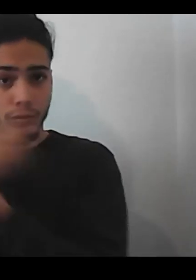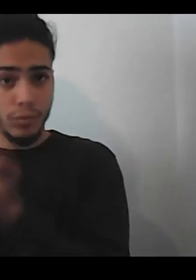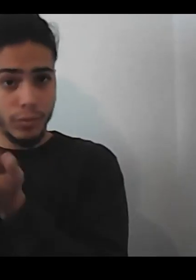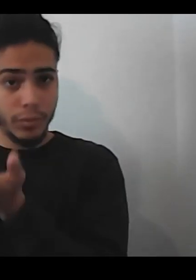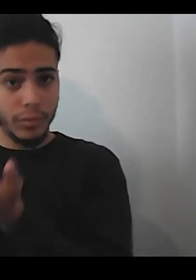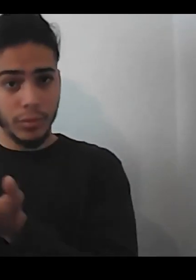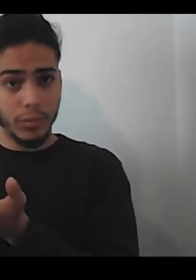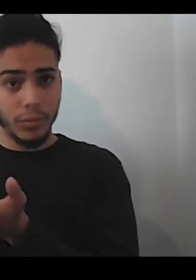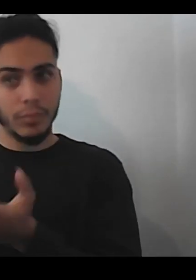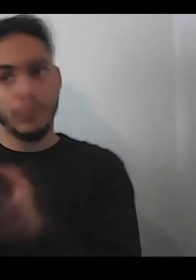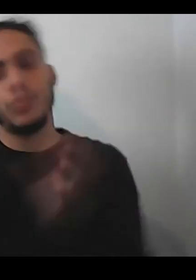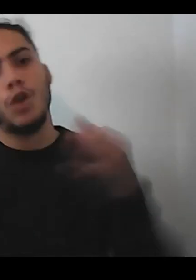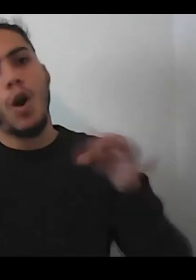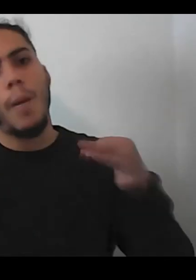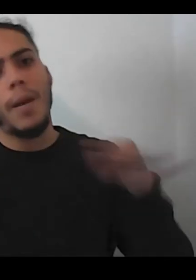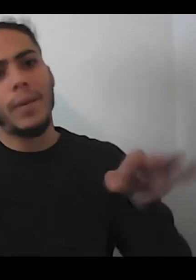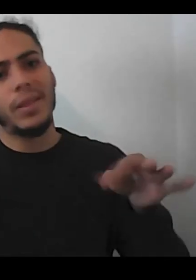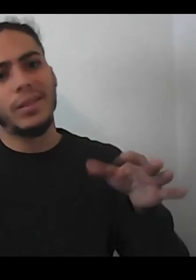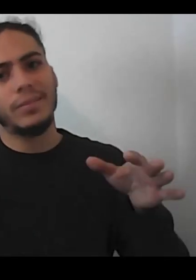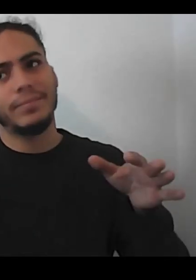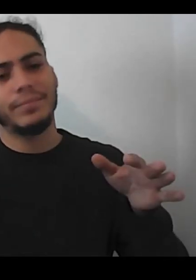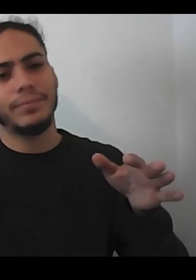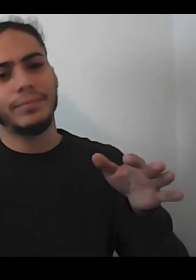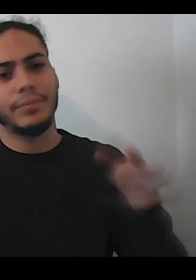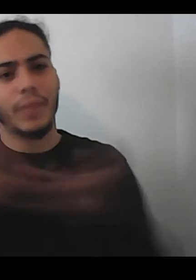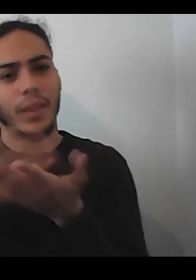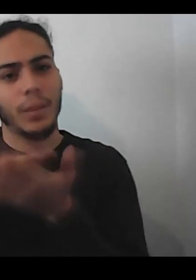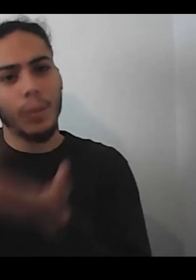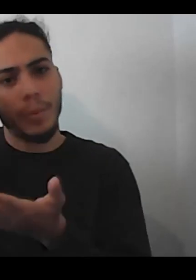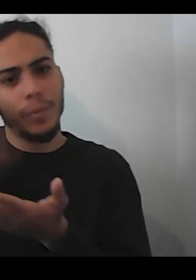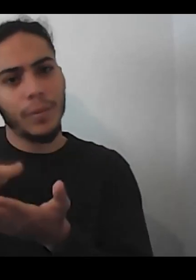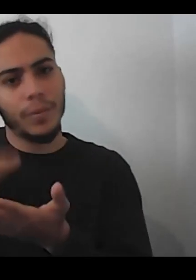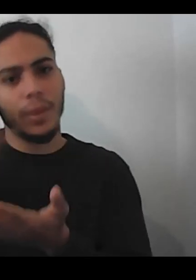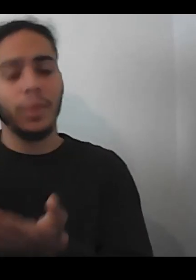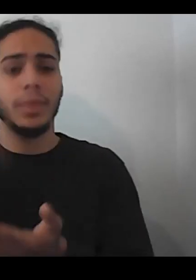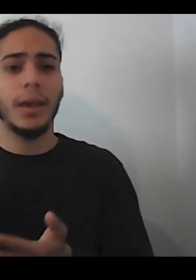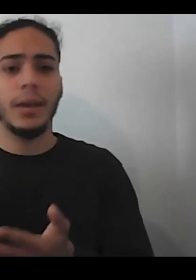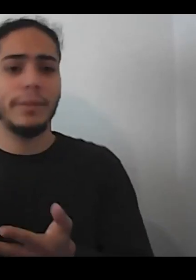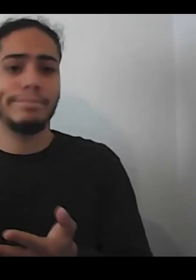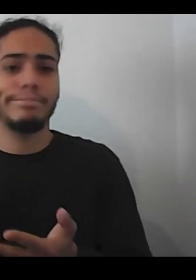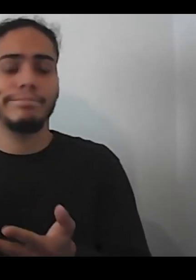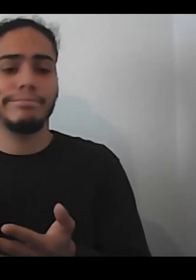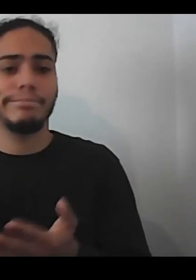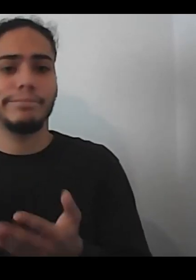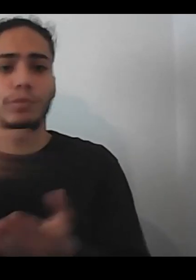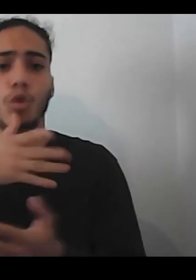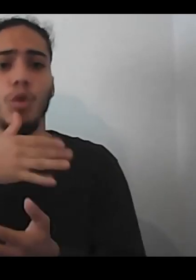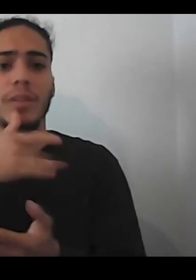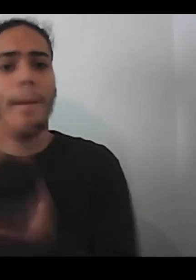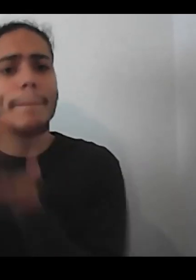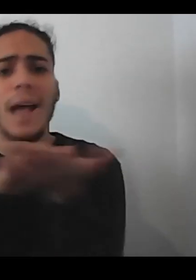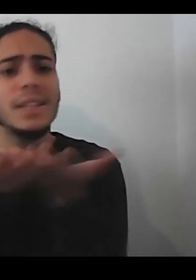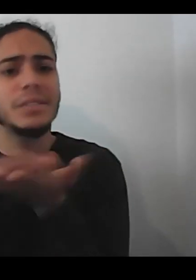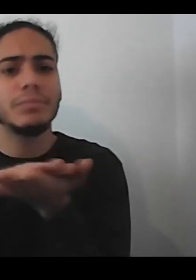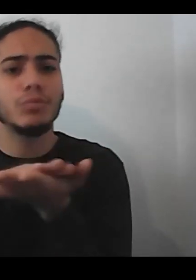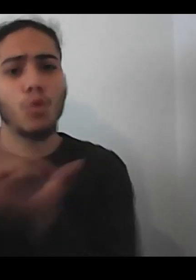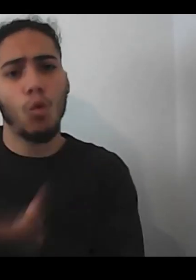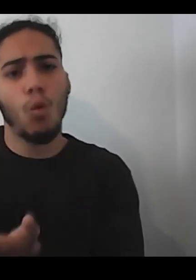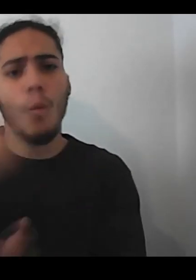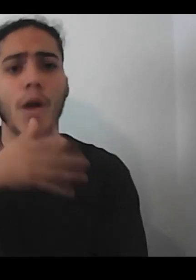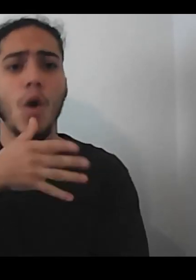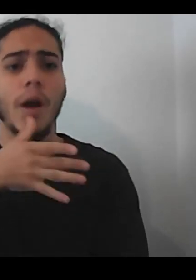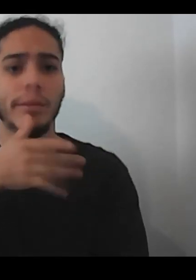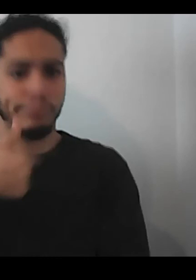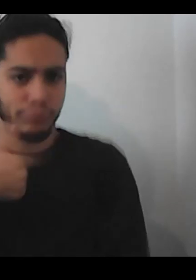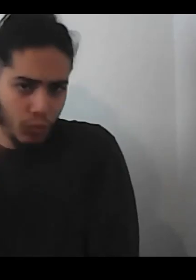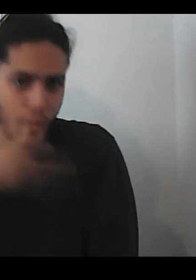usually interpreters have a basic color, one color, I mean. They